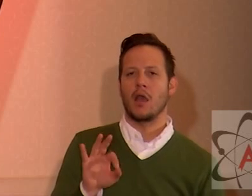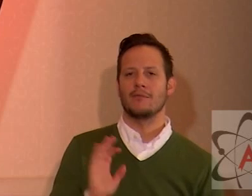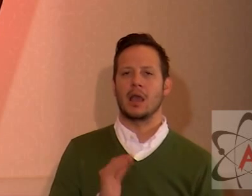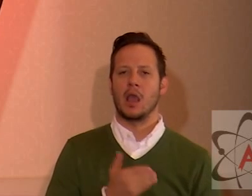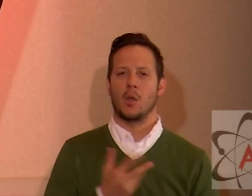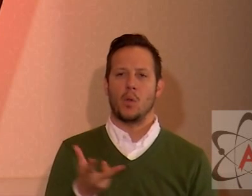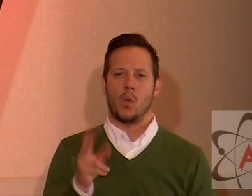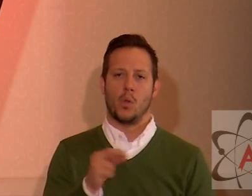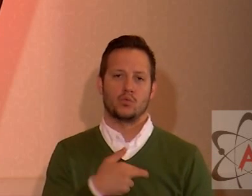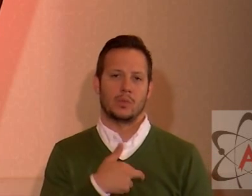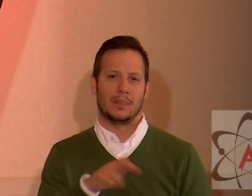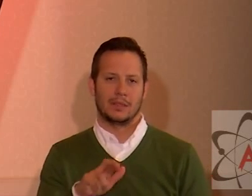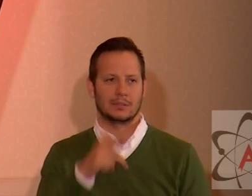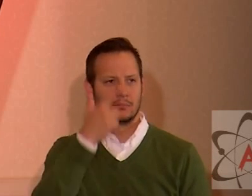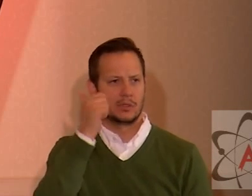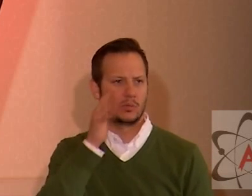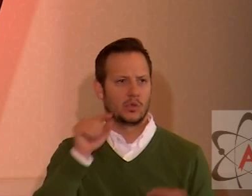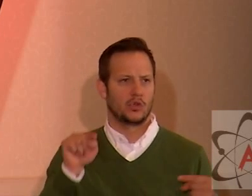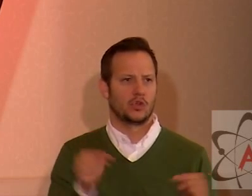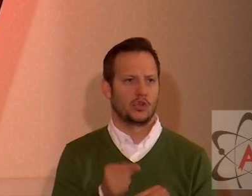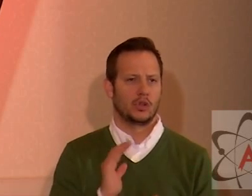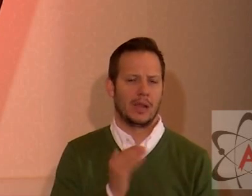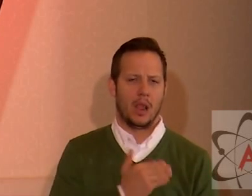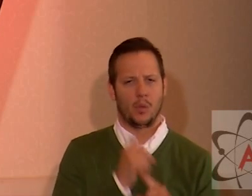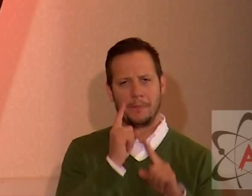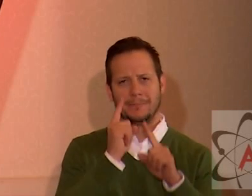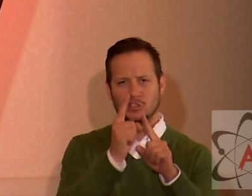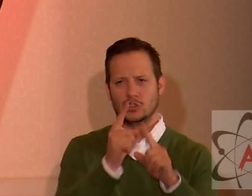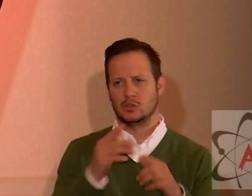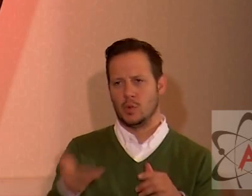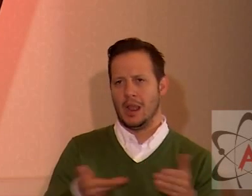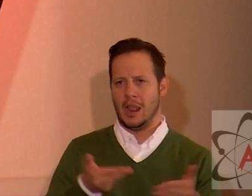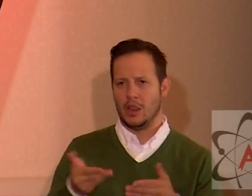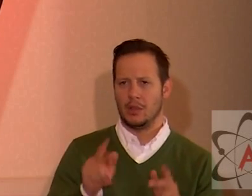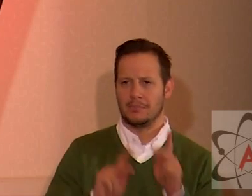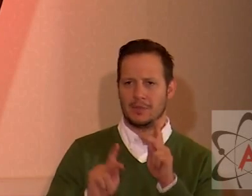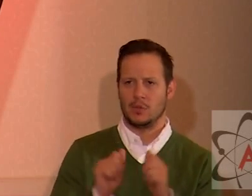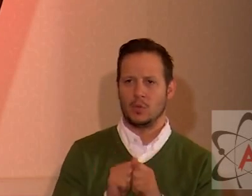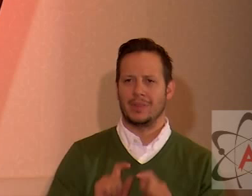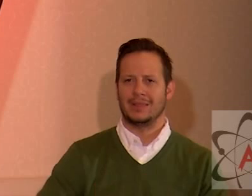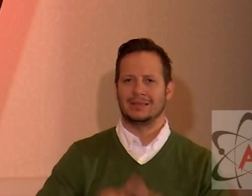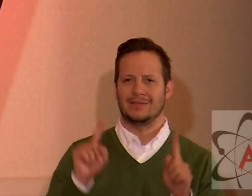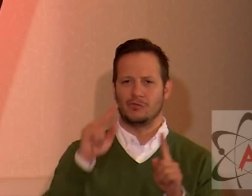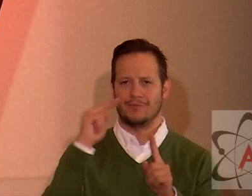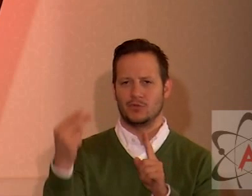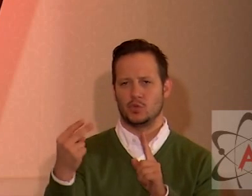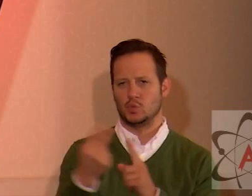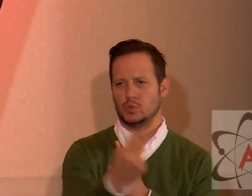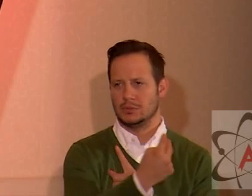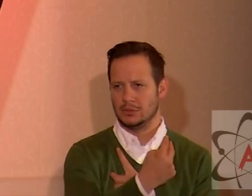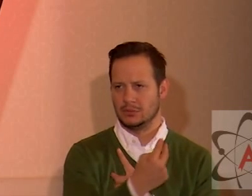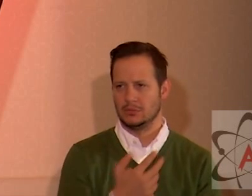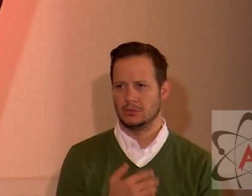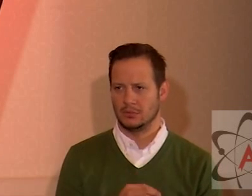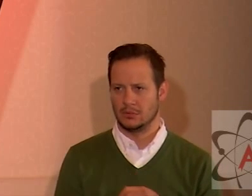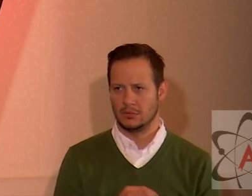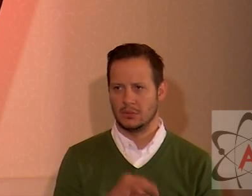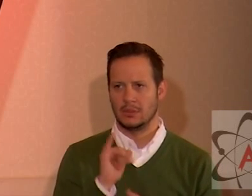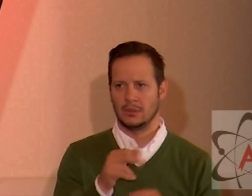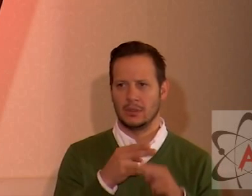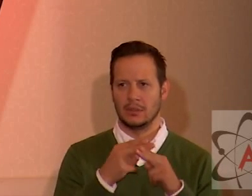religion because it would hurt our sense of mission to have to hire people with differing viewpoints." This is referred to